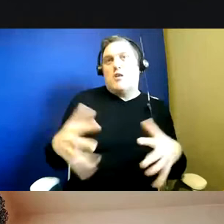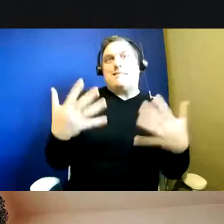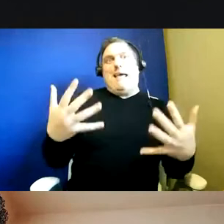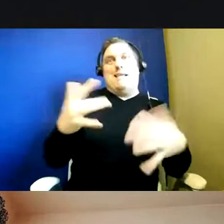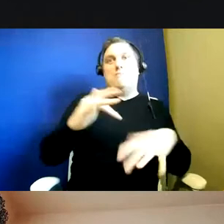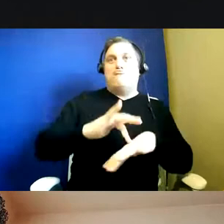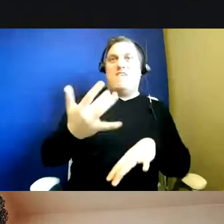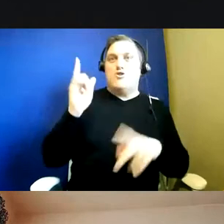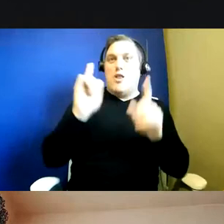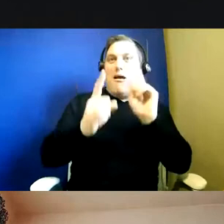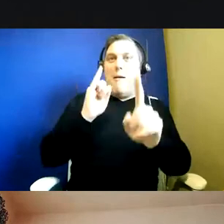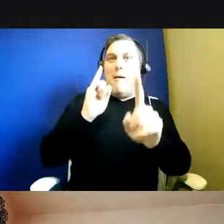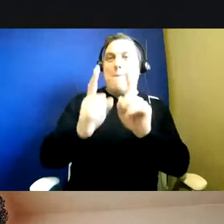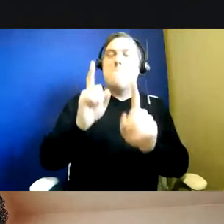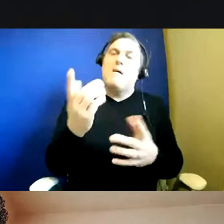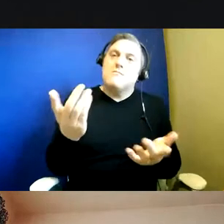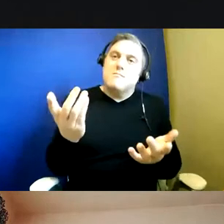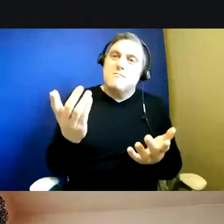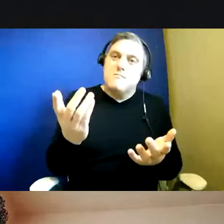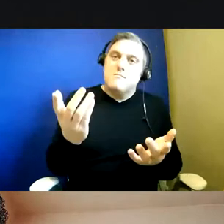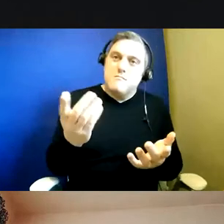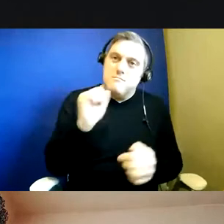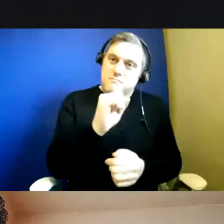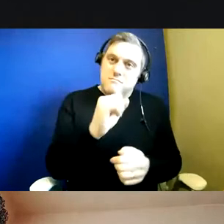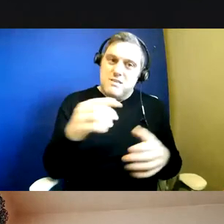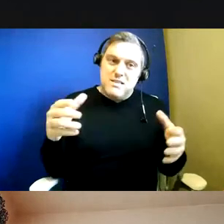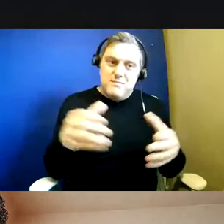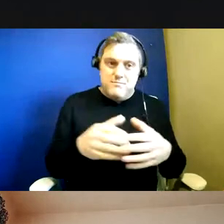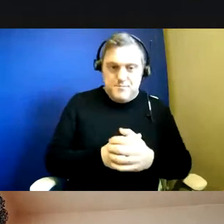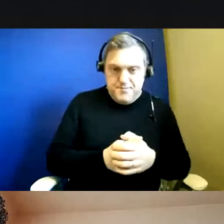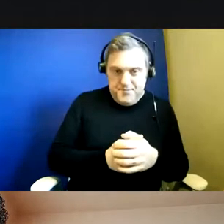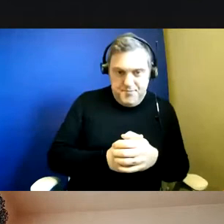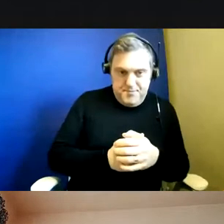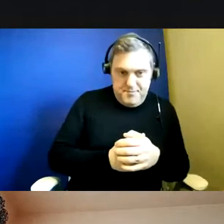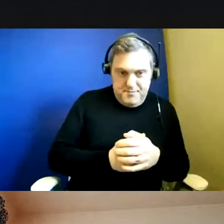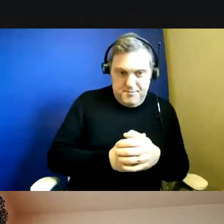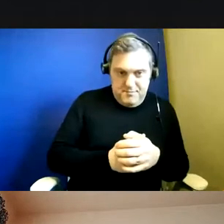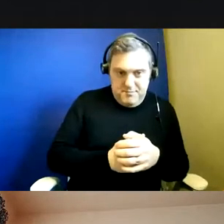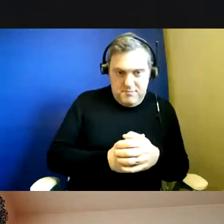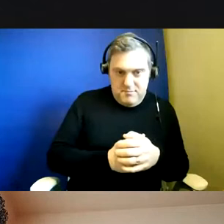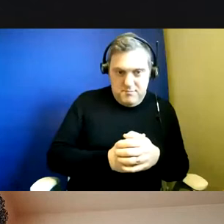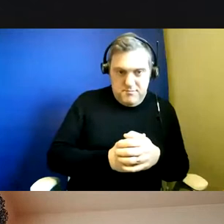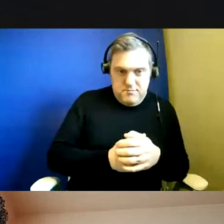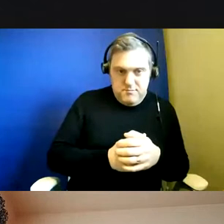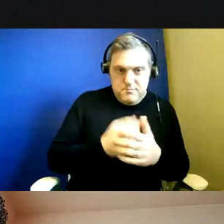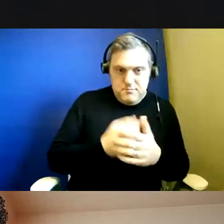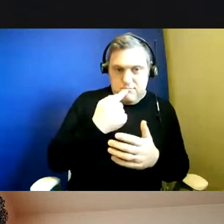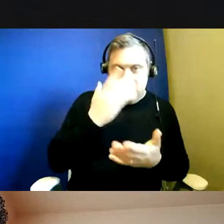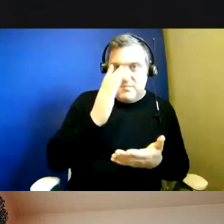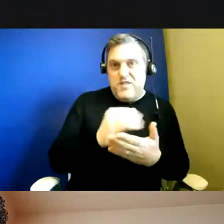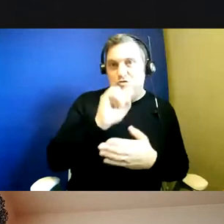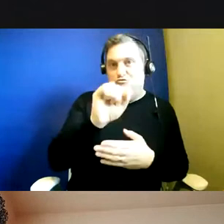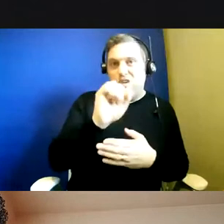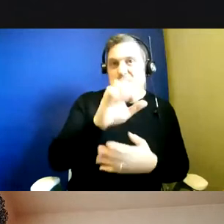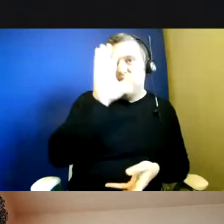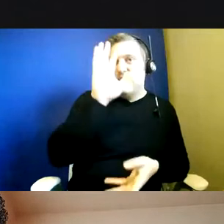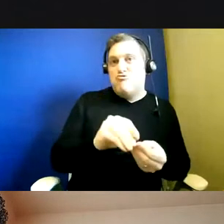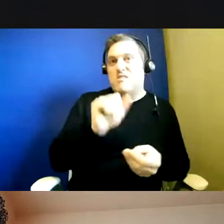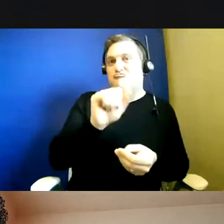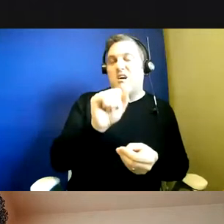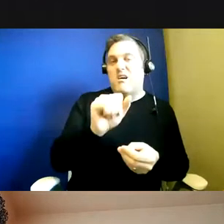but they will need Becky and her team. Anything you want to add to that, Becky? No, I'd definitely say that's a really good summary, Chris, because